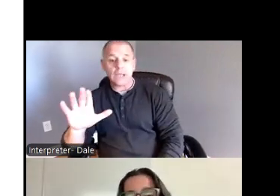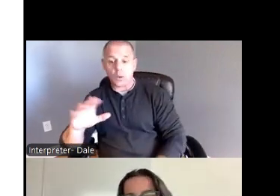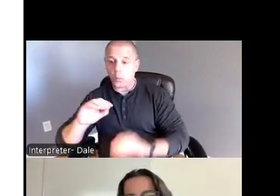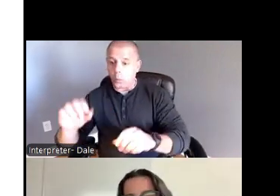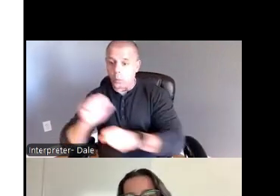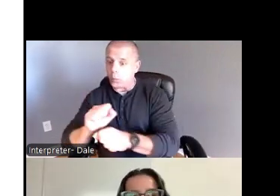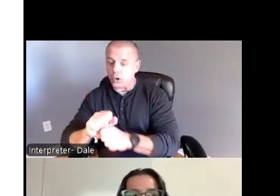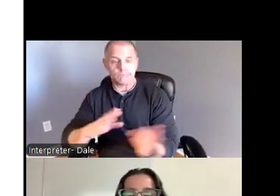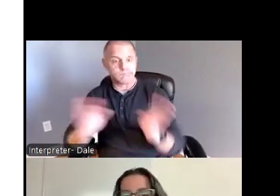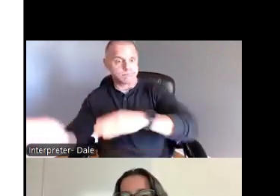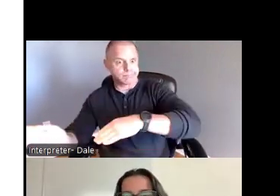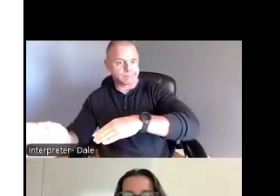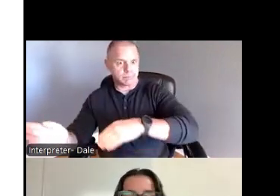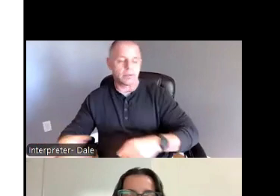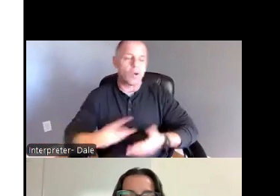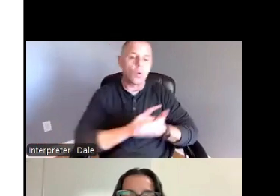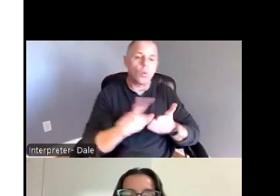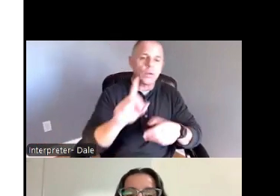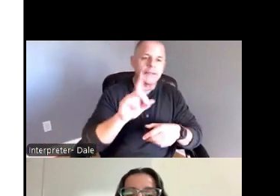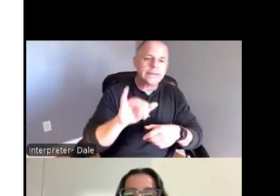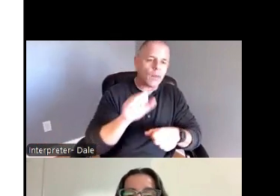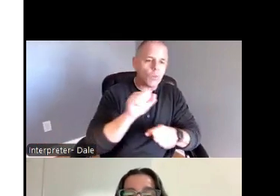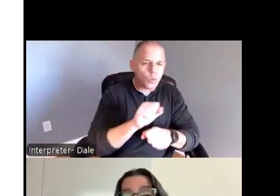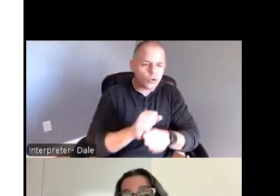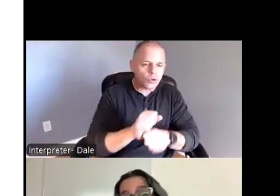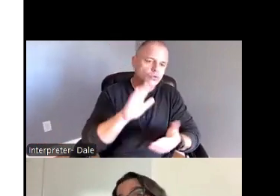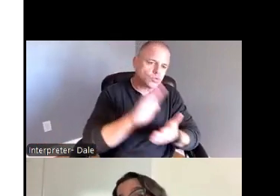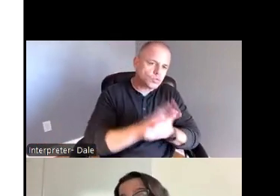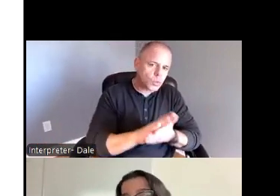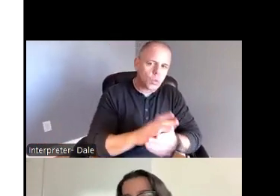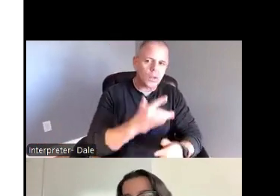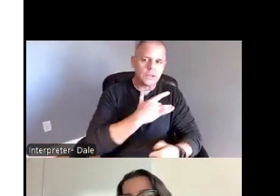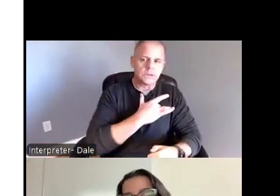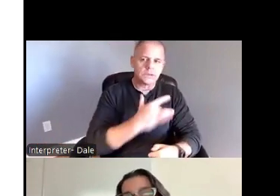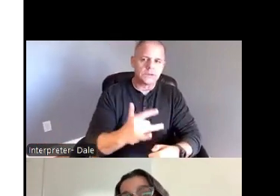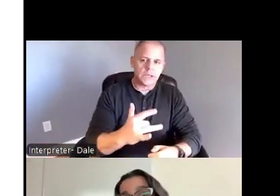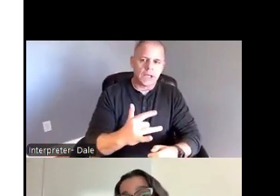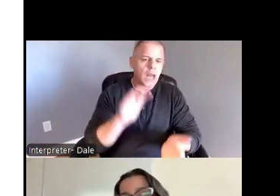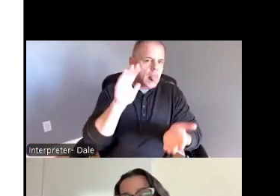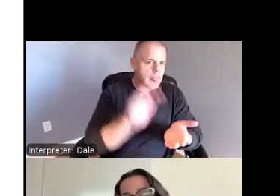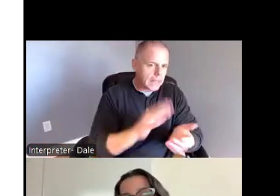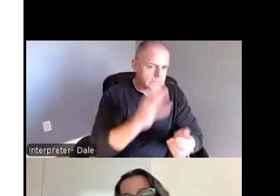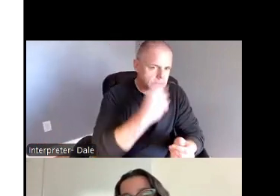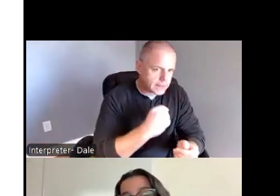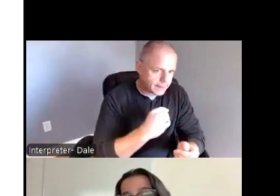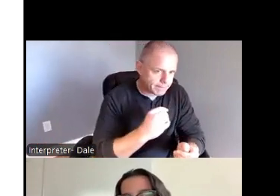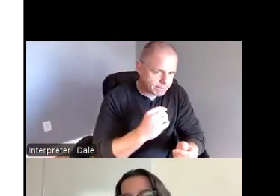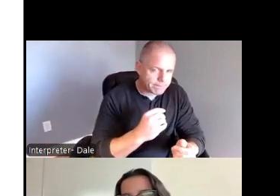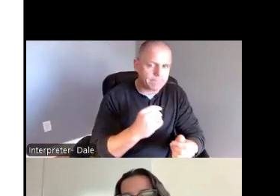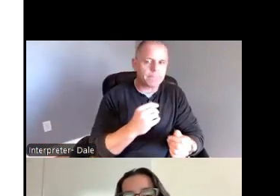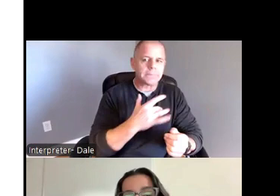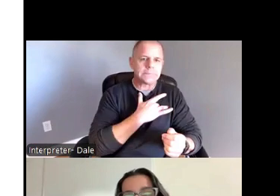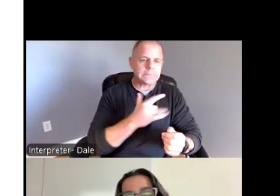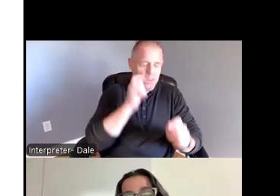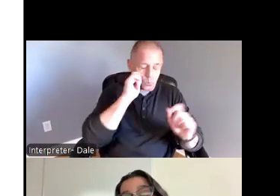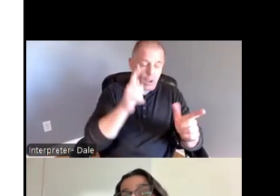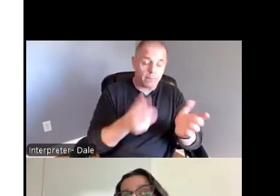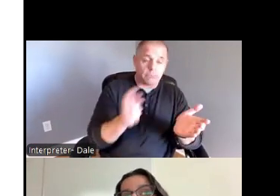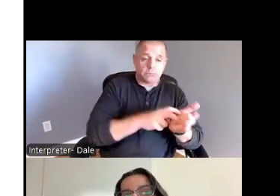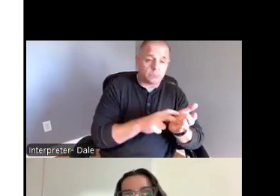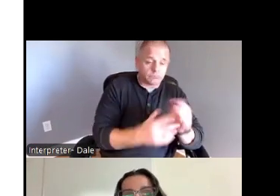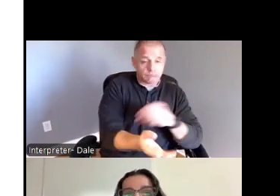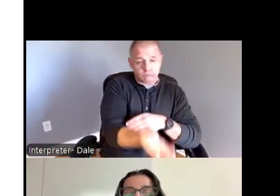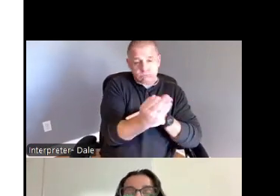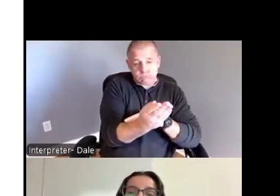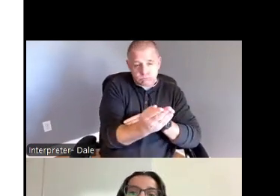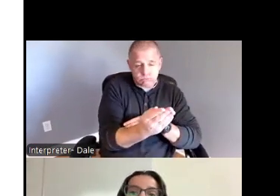during the weekdays, because of work or school, we usually sleep like less hours and we usually wake up earlier.